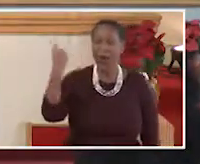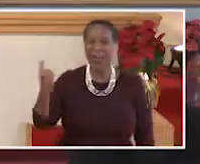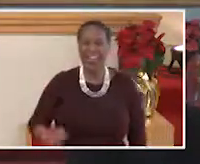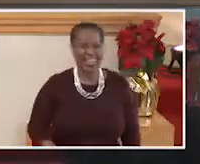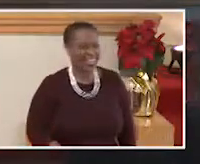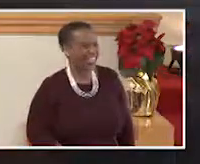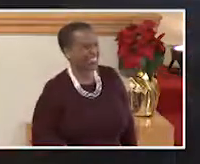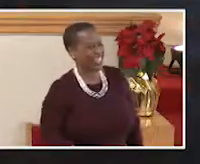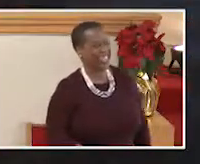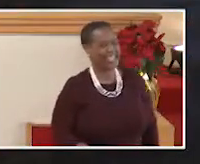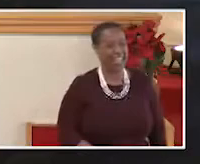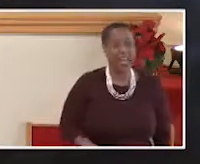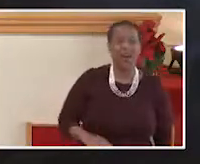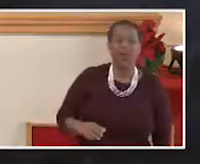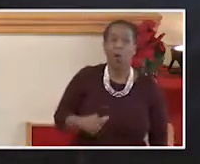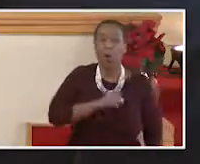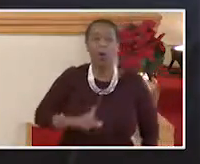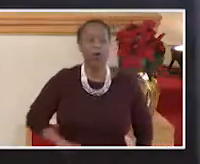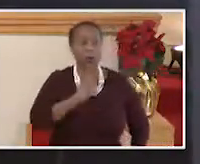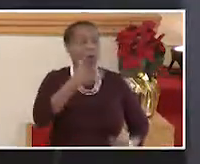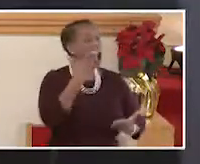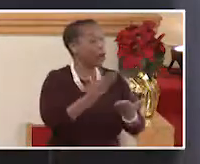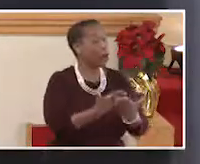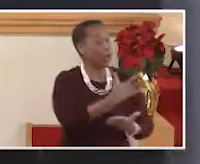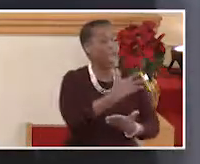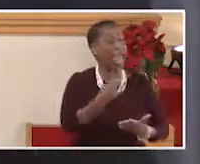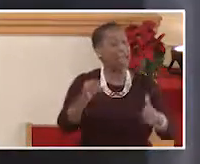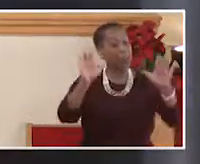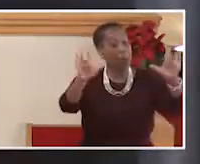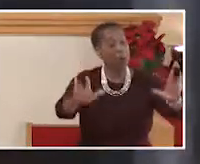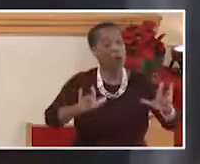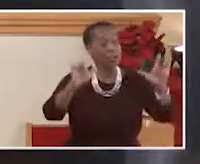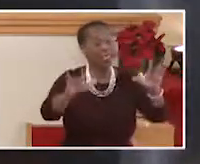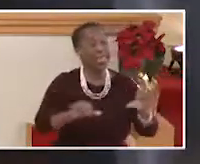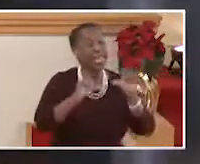Blow the trumpet in Zion, say, Lord, you are good.